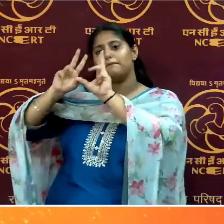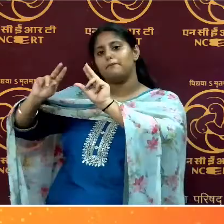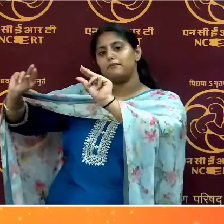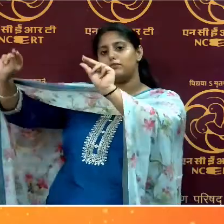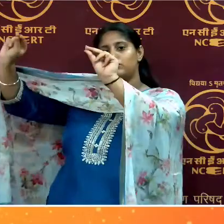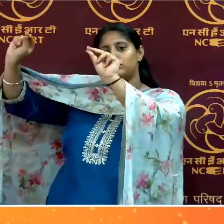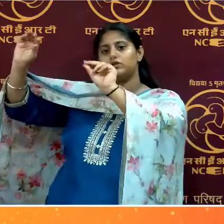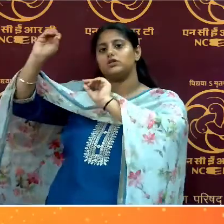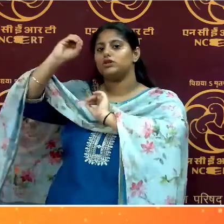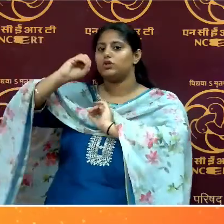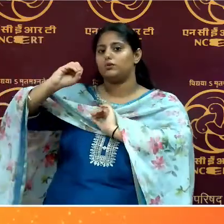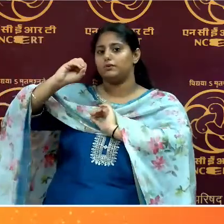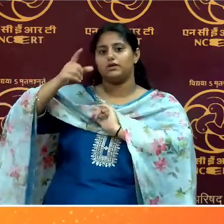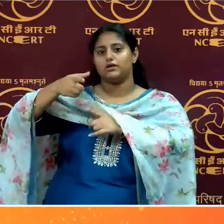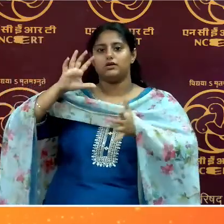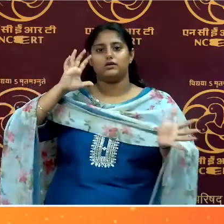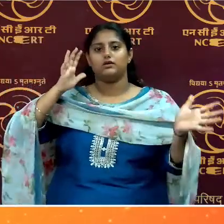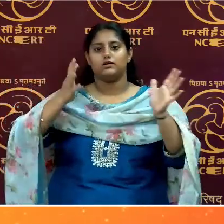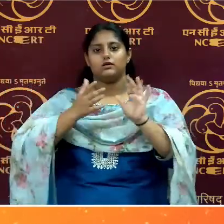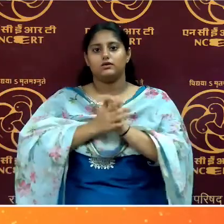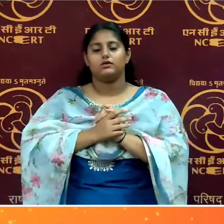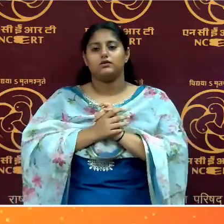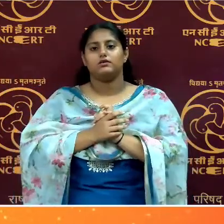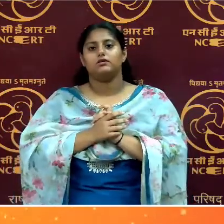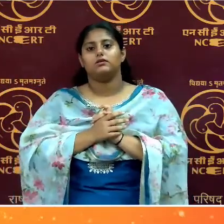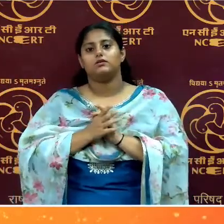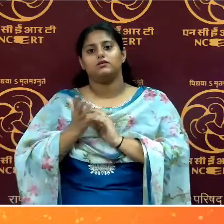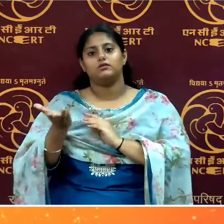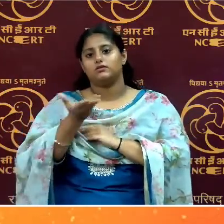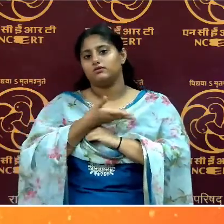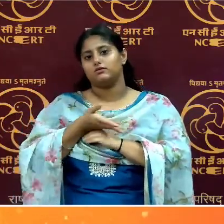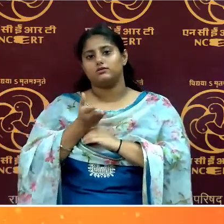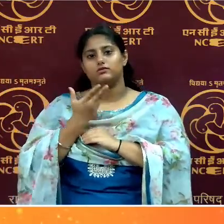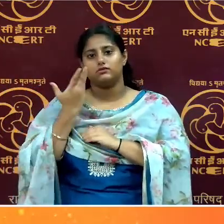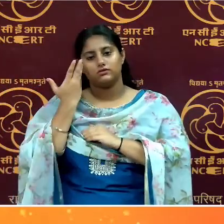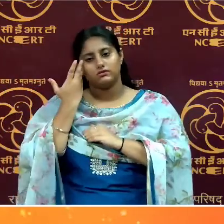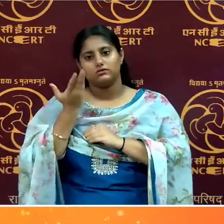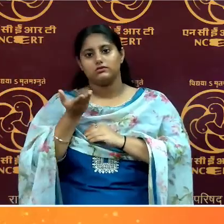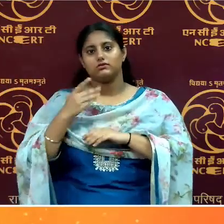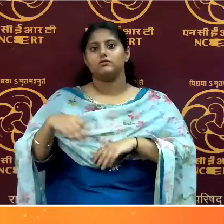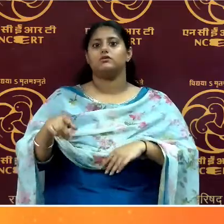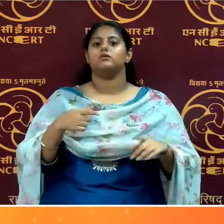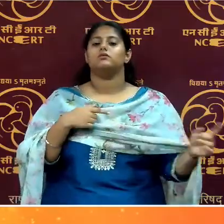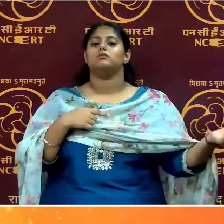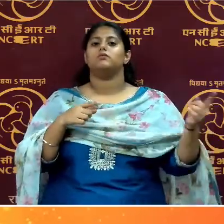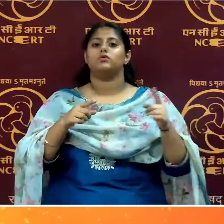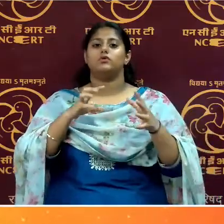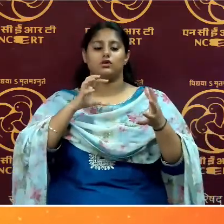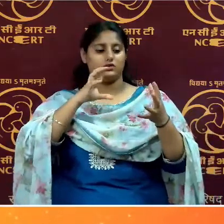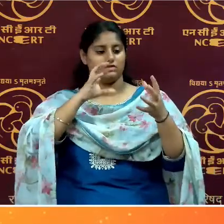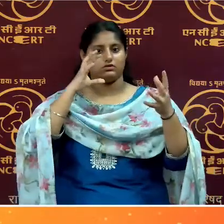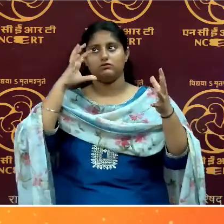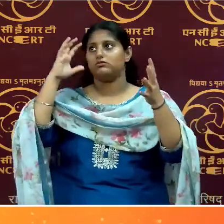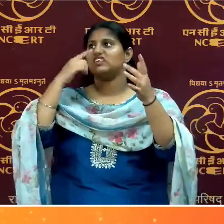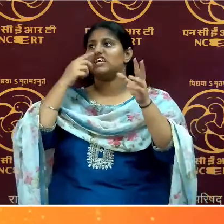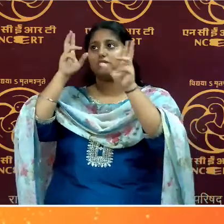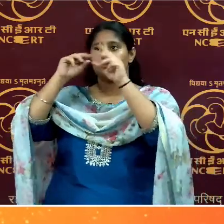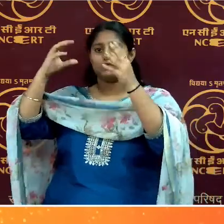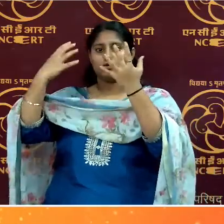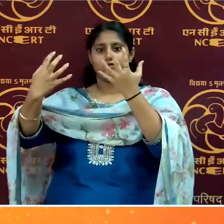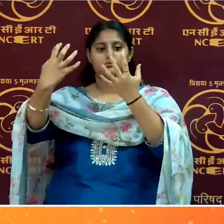Earth. Yes. That is because of what? Gravitational force that Earth is acting over the moon. So these